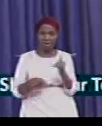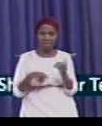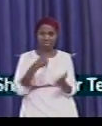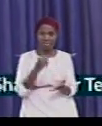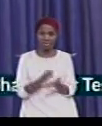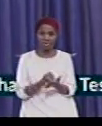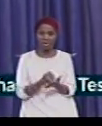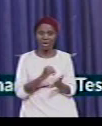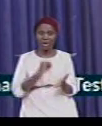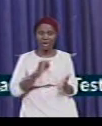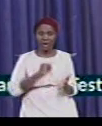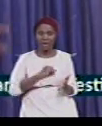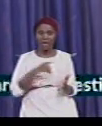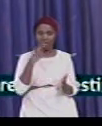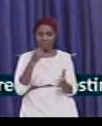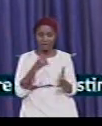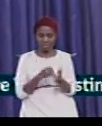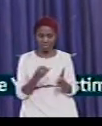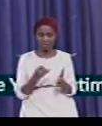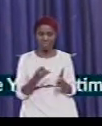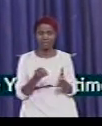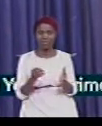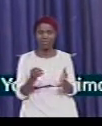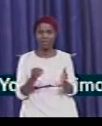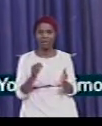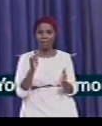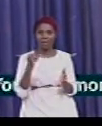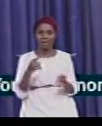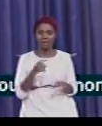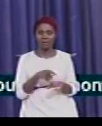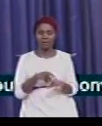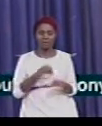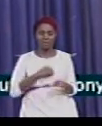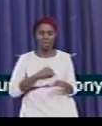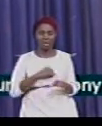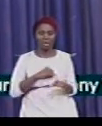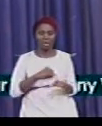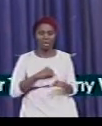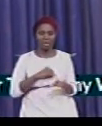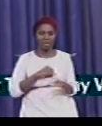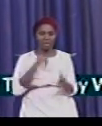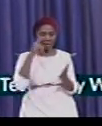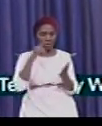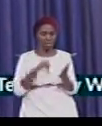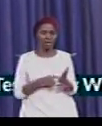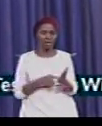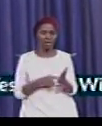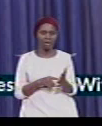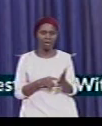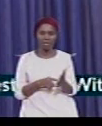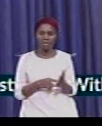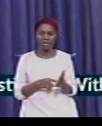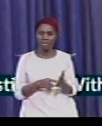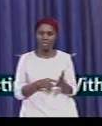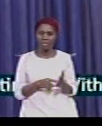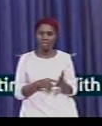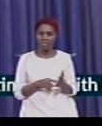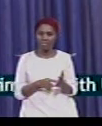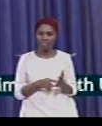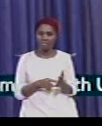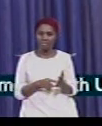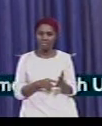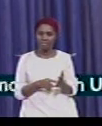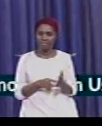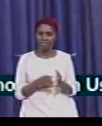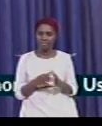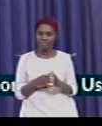I said it. And by the time I could realize, I've not seen some before. Me who be that? And then when